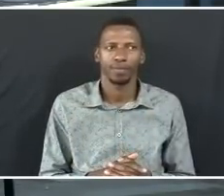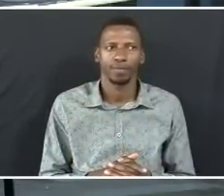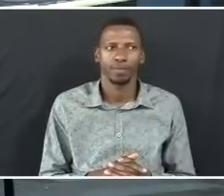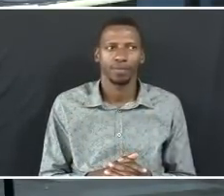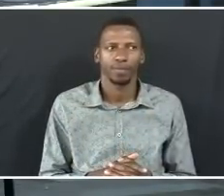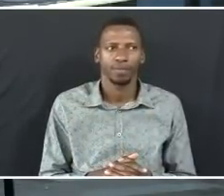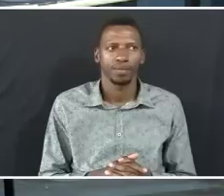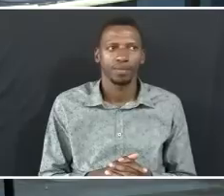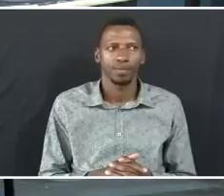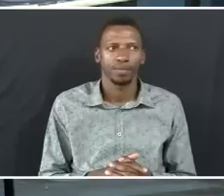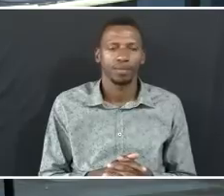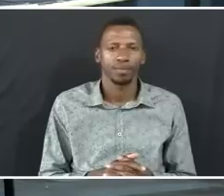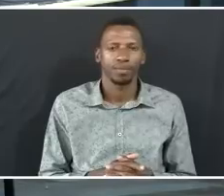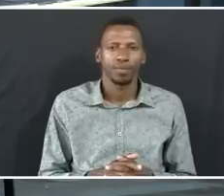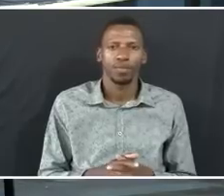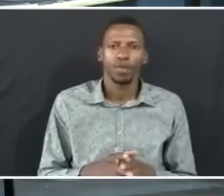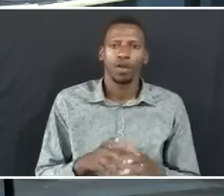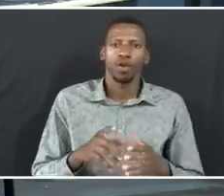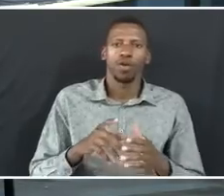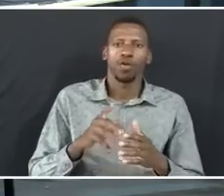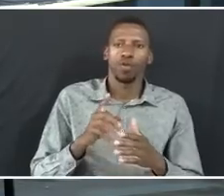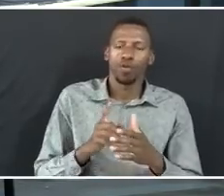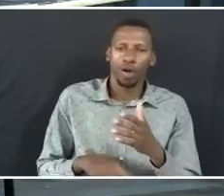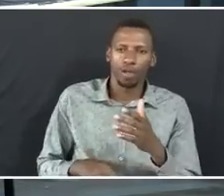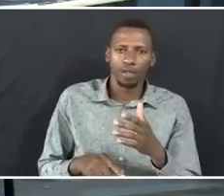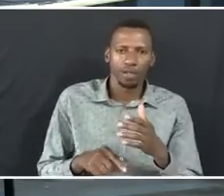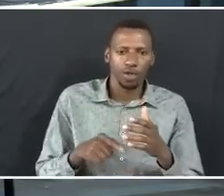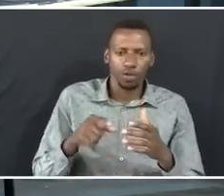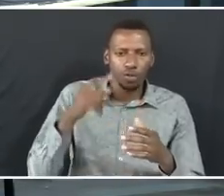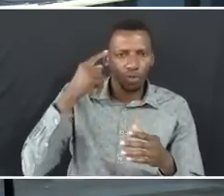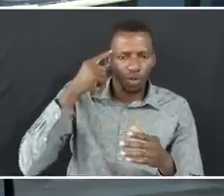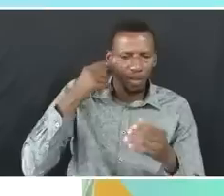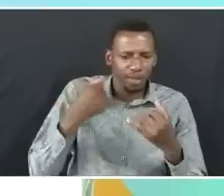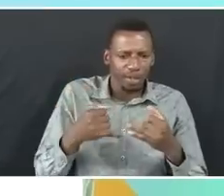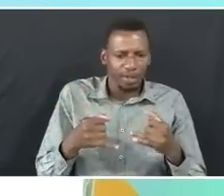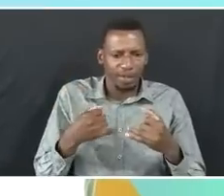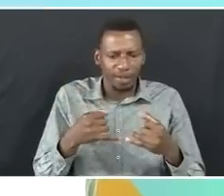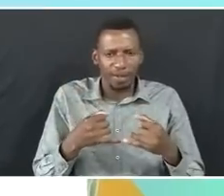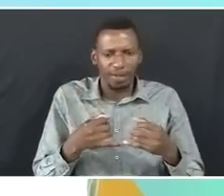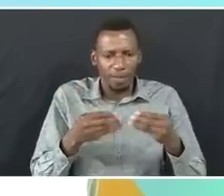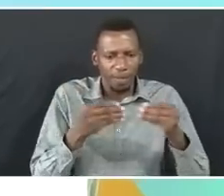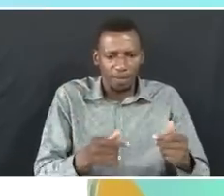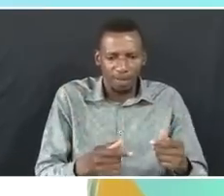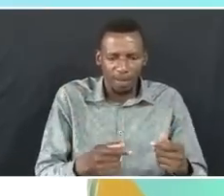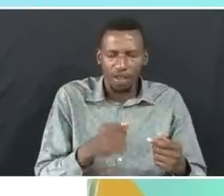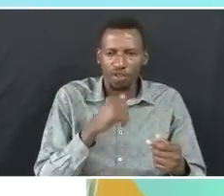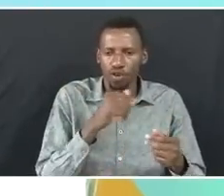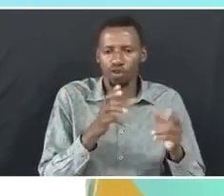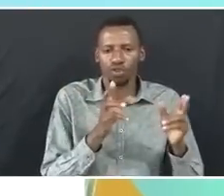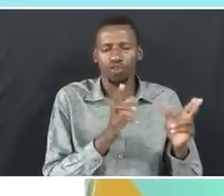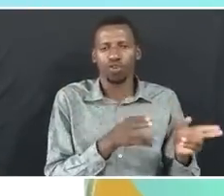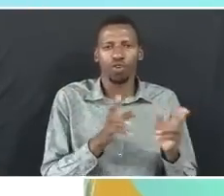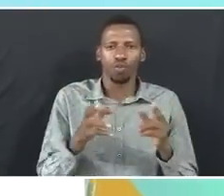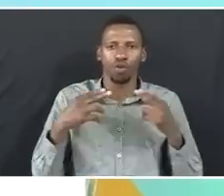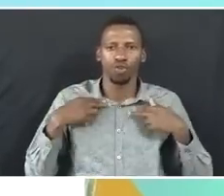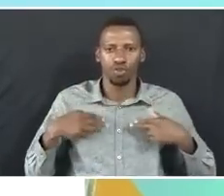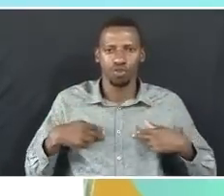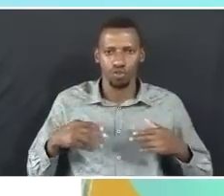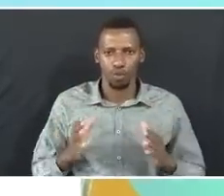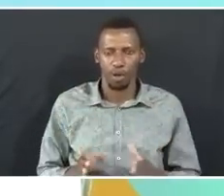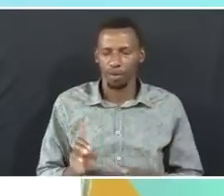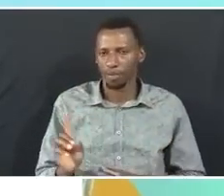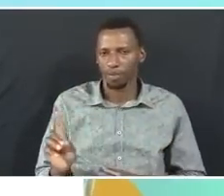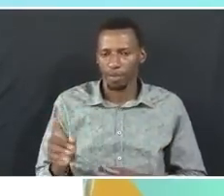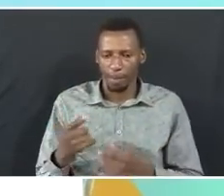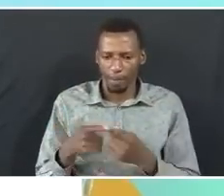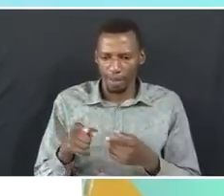So what we are fighting is not a normal human being, but a demonic power that is fought spiritually